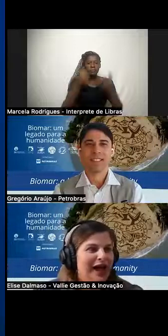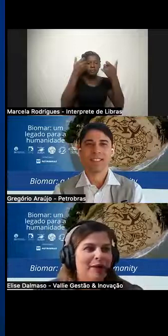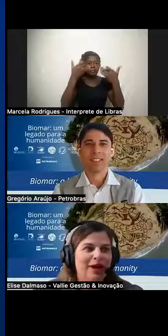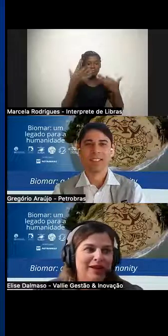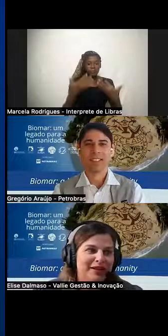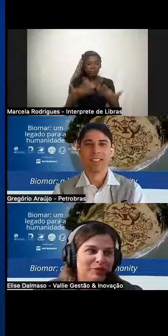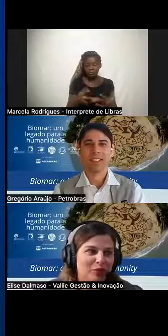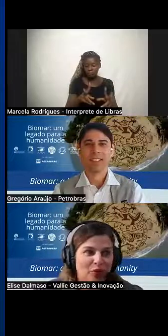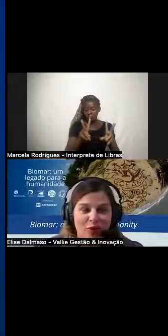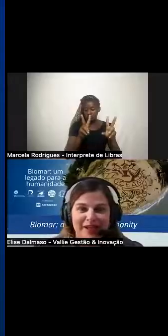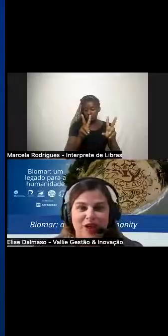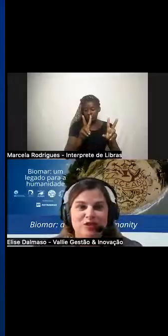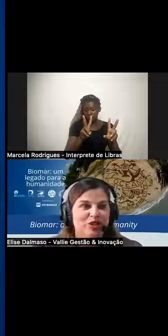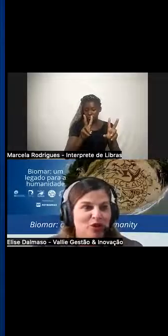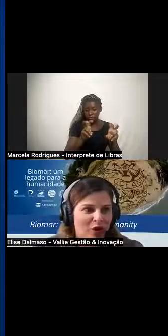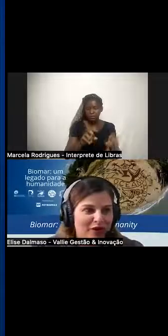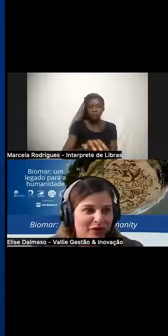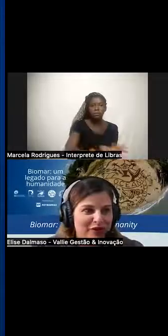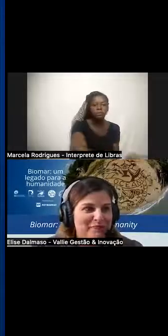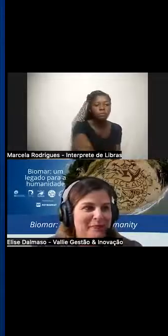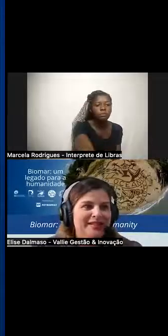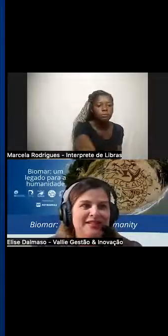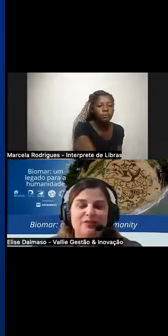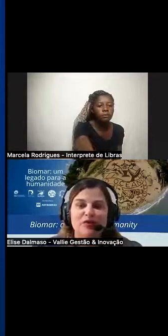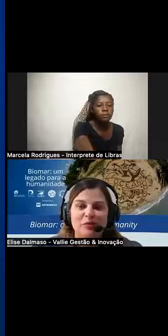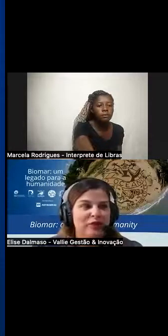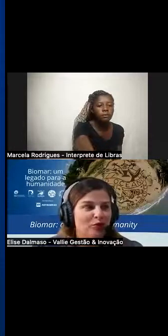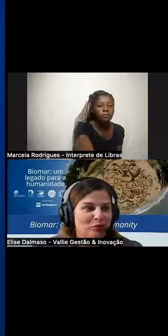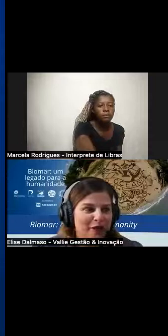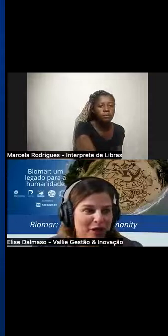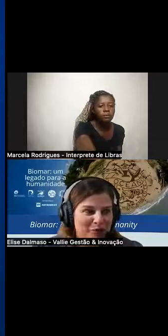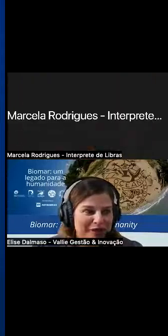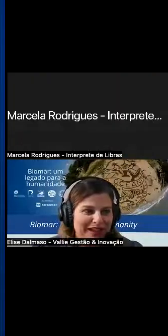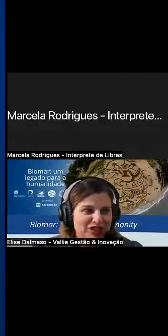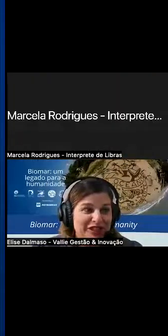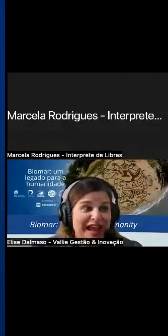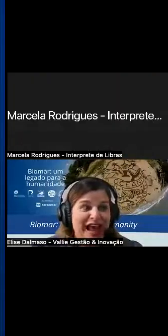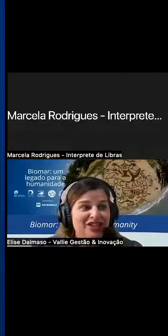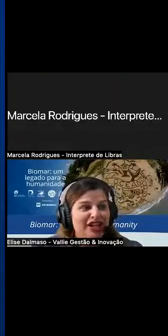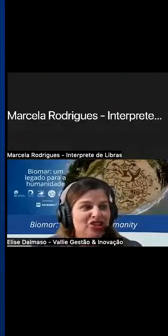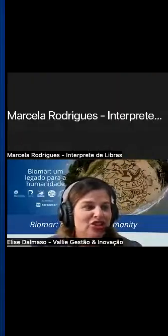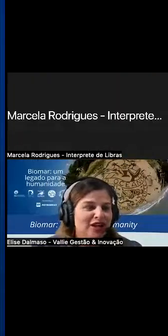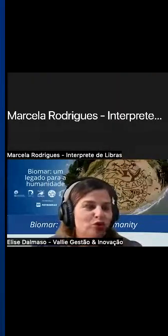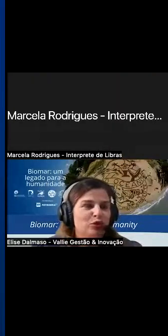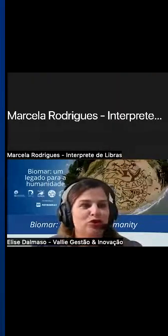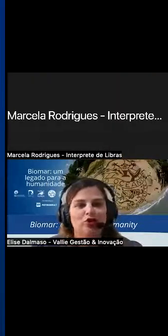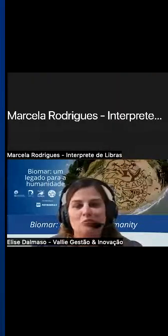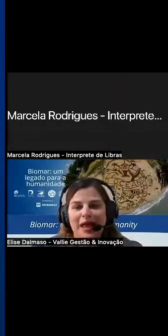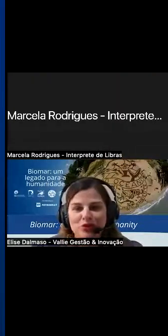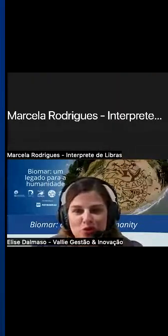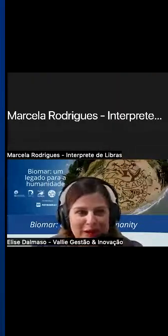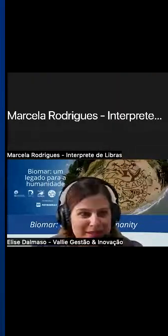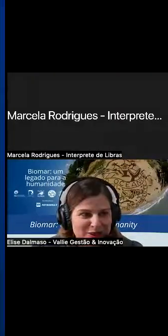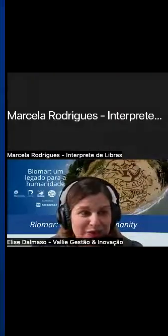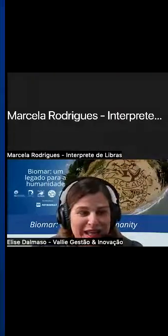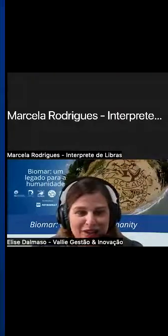to talk about the Biomar Network. I'll invite Maíra Borgonha, who is an oceanographer and has a master's in development and environment. She has